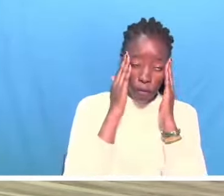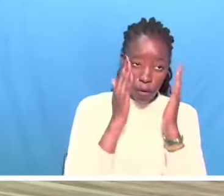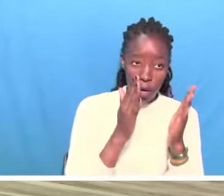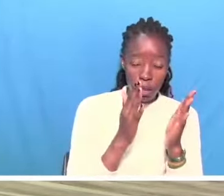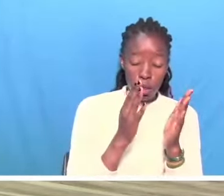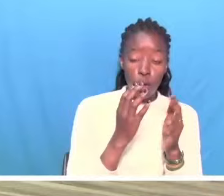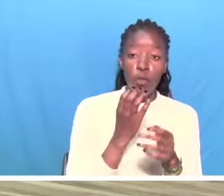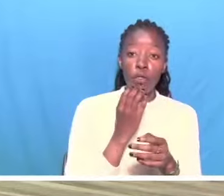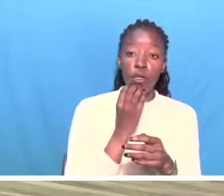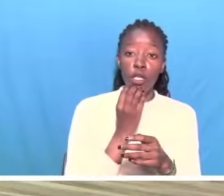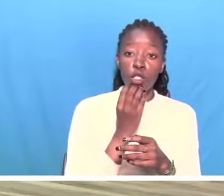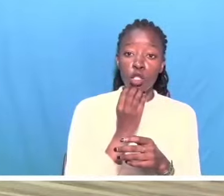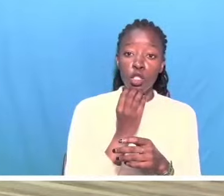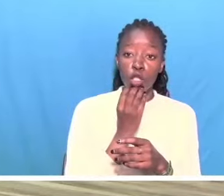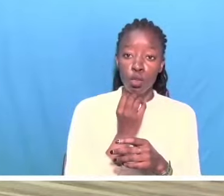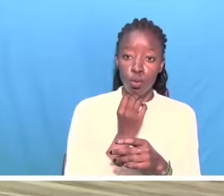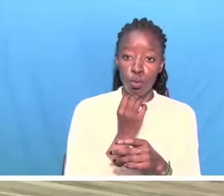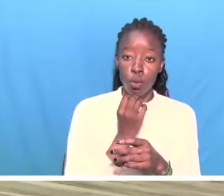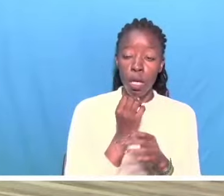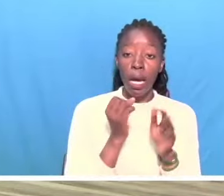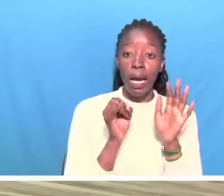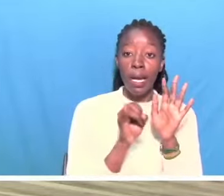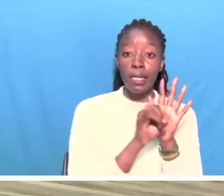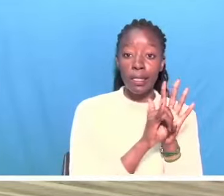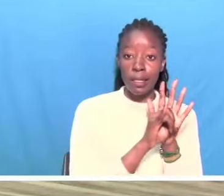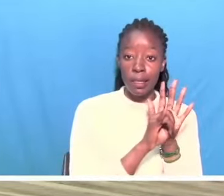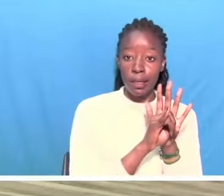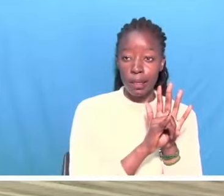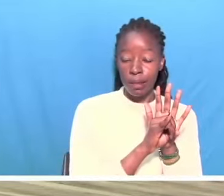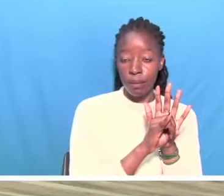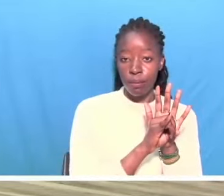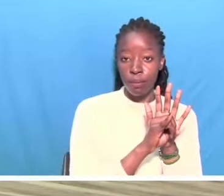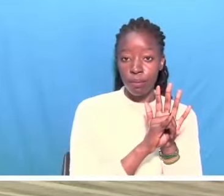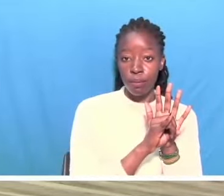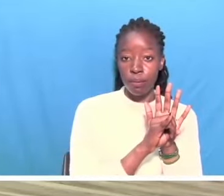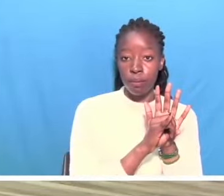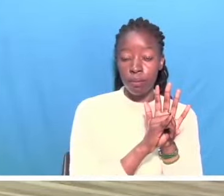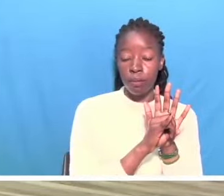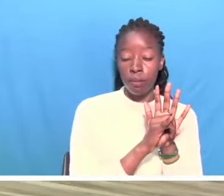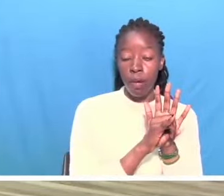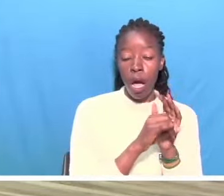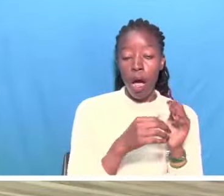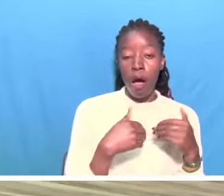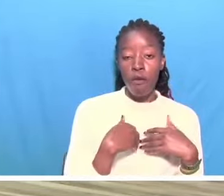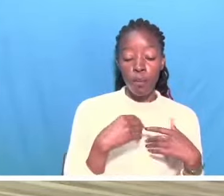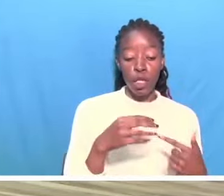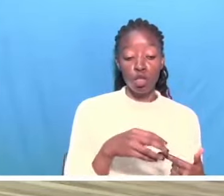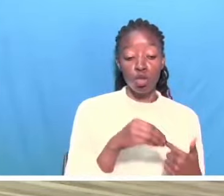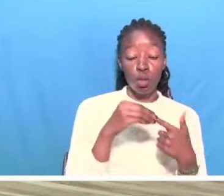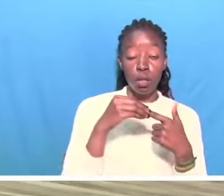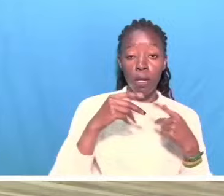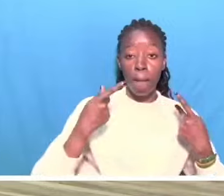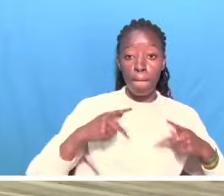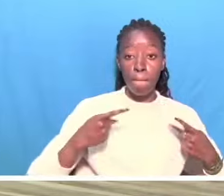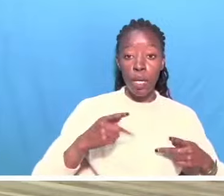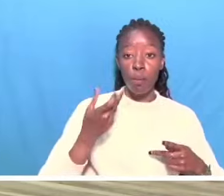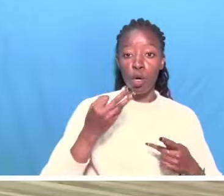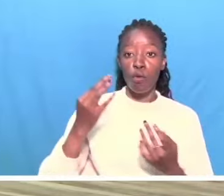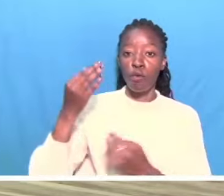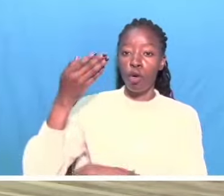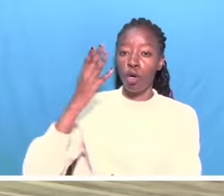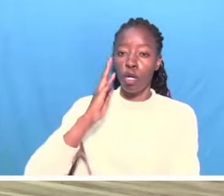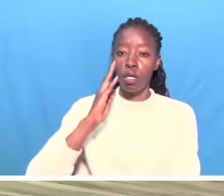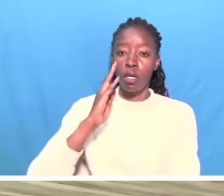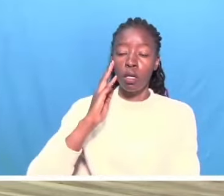comfort and identity. You know, having been chosen people of God all the way from the book